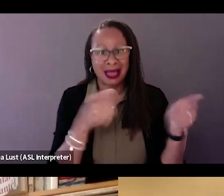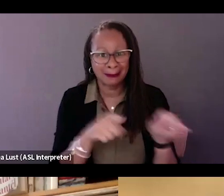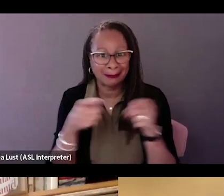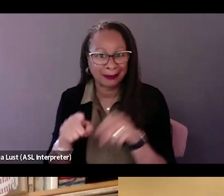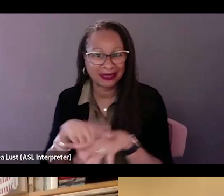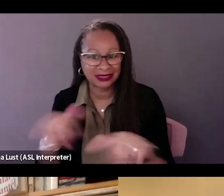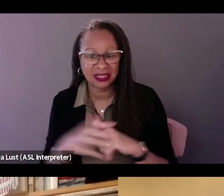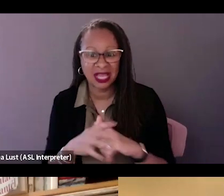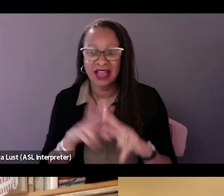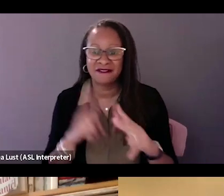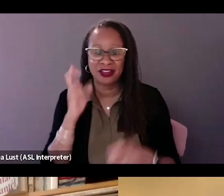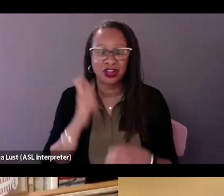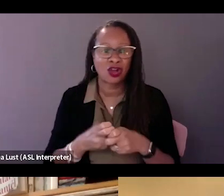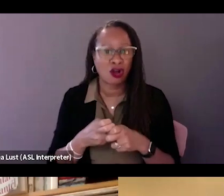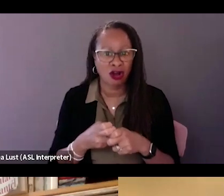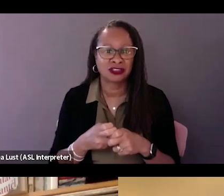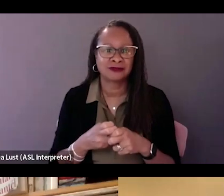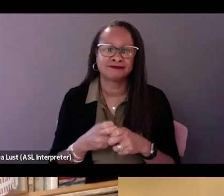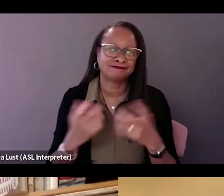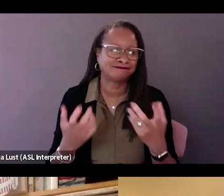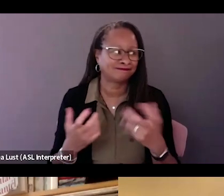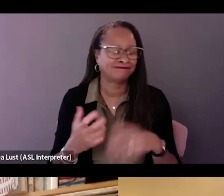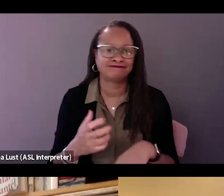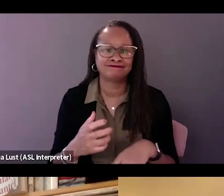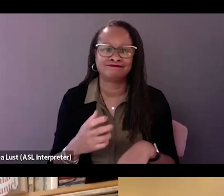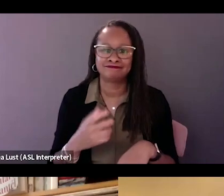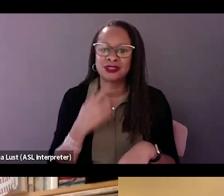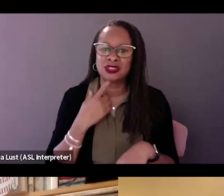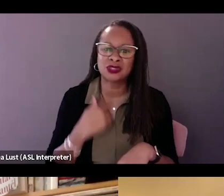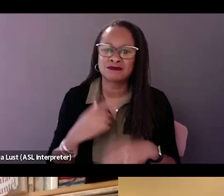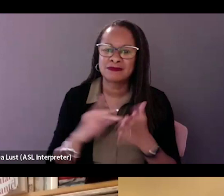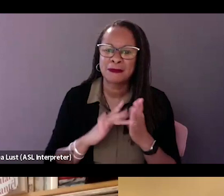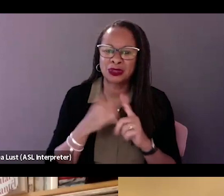it's a very hard shakedown. And I'm hoping that